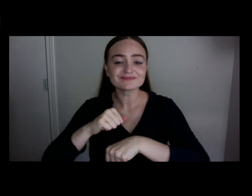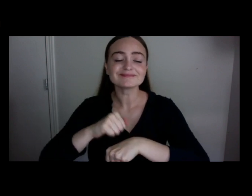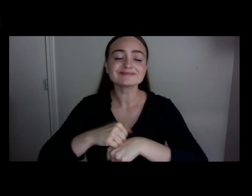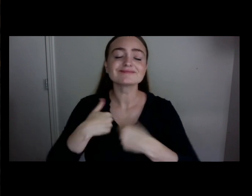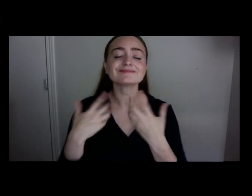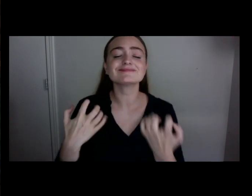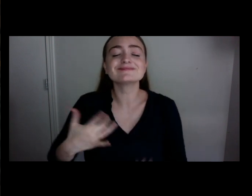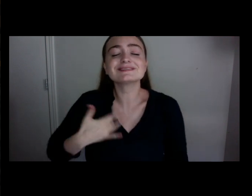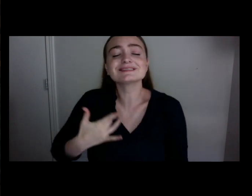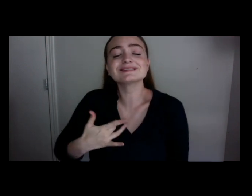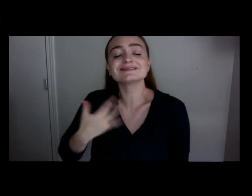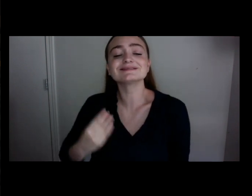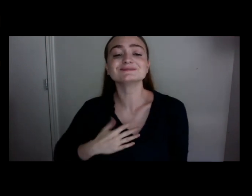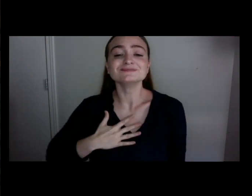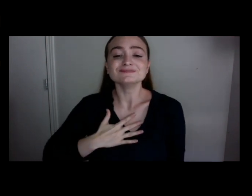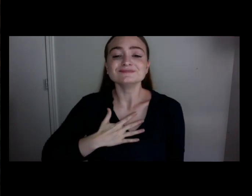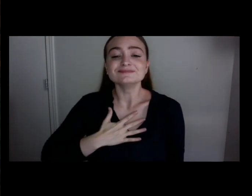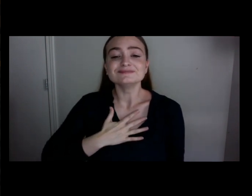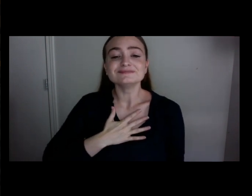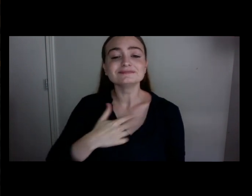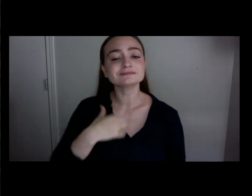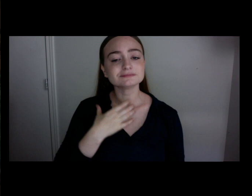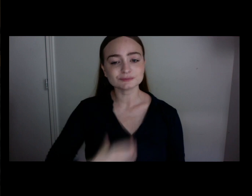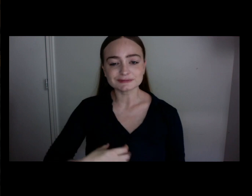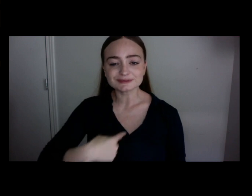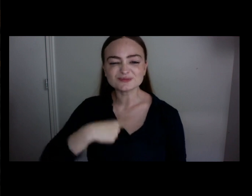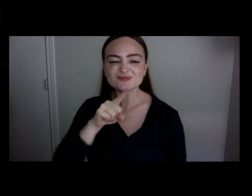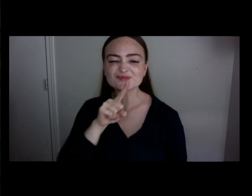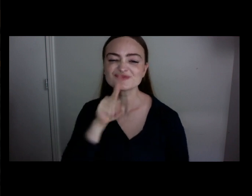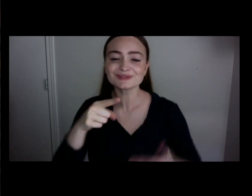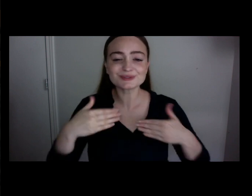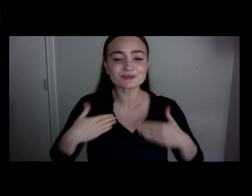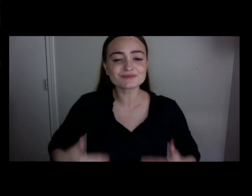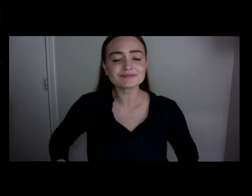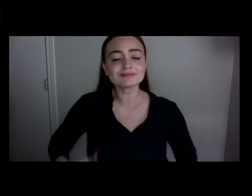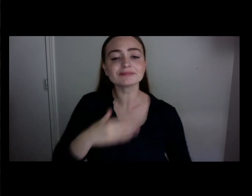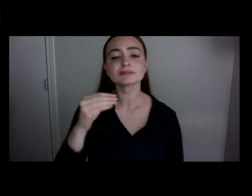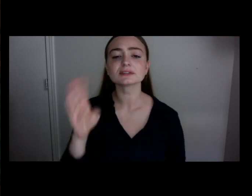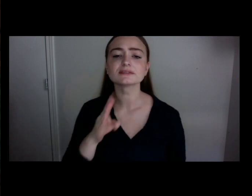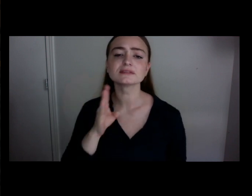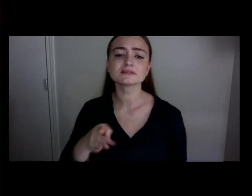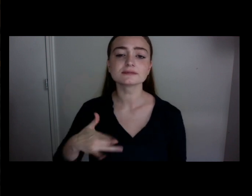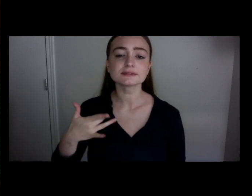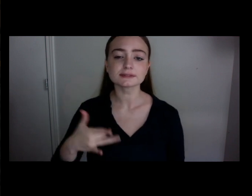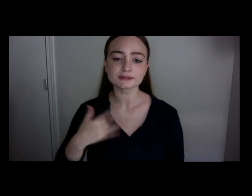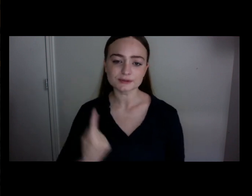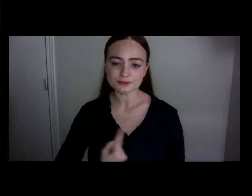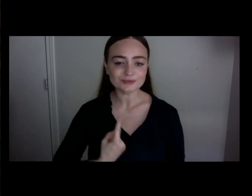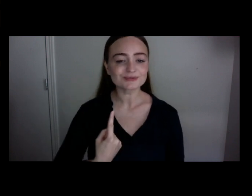feel. I wish I was flesh and bone and never alone, and happy and human and